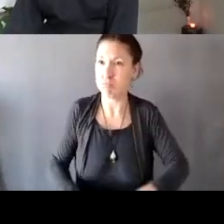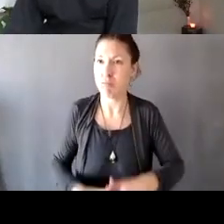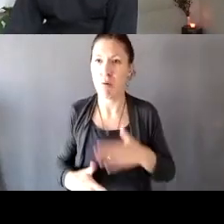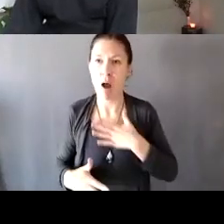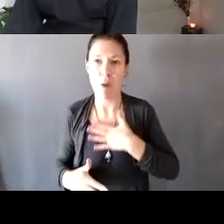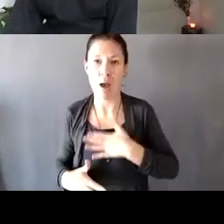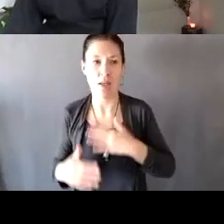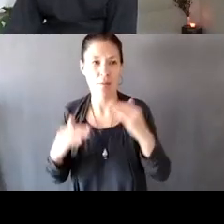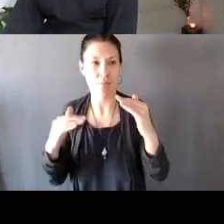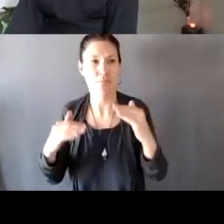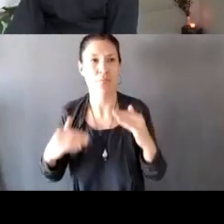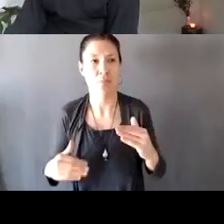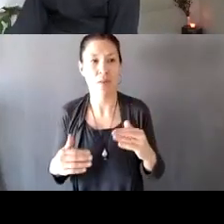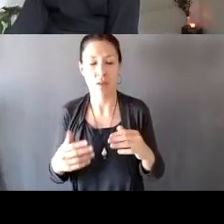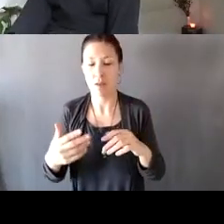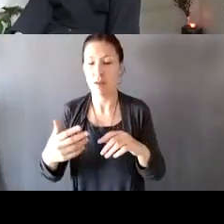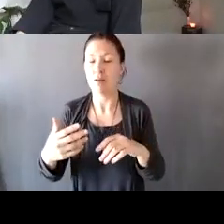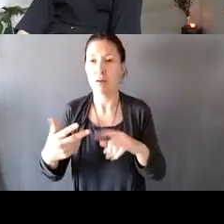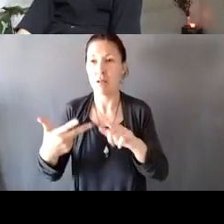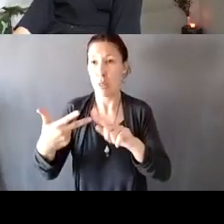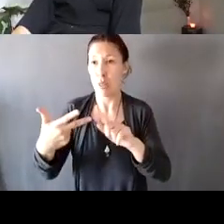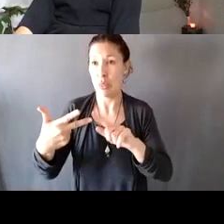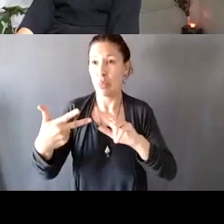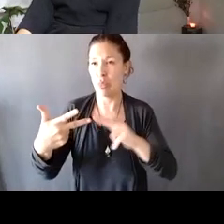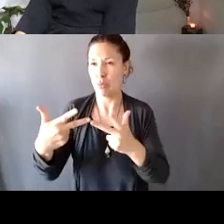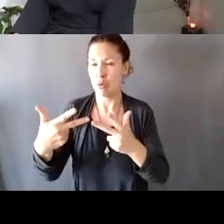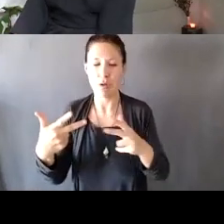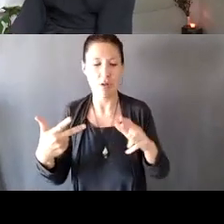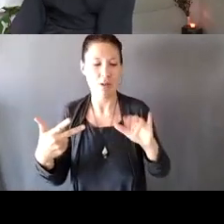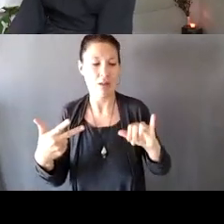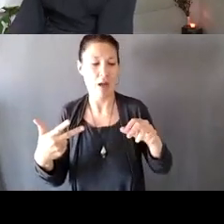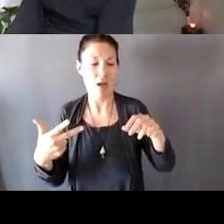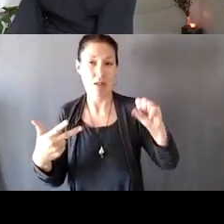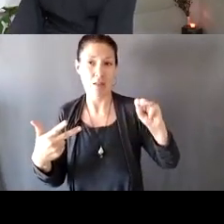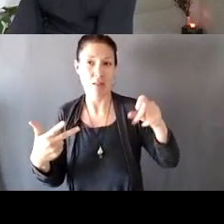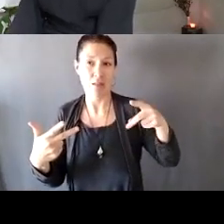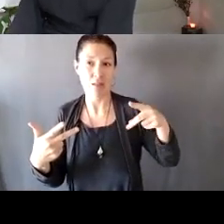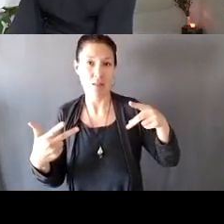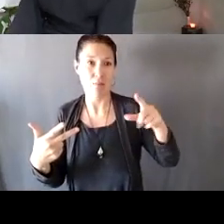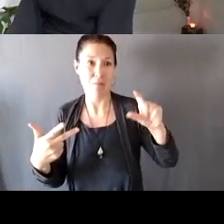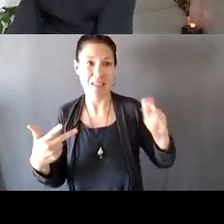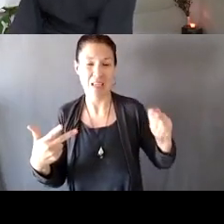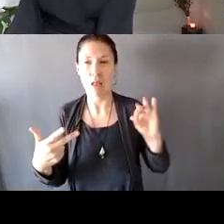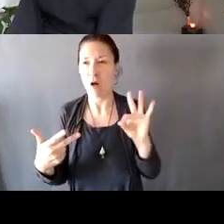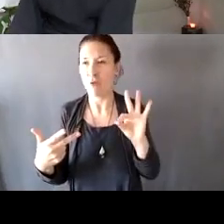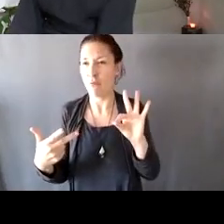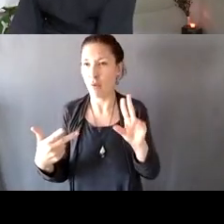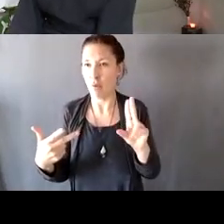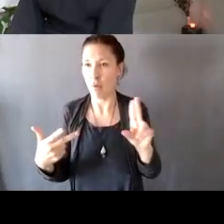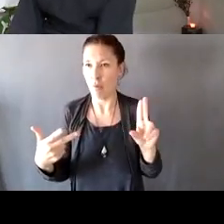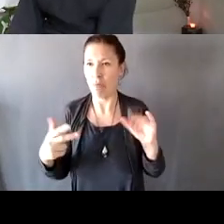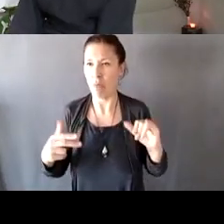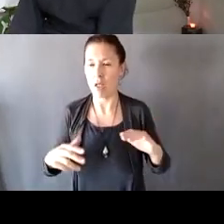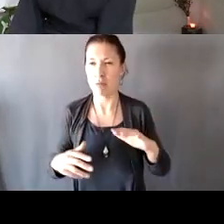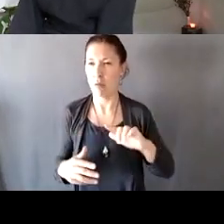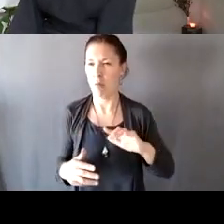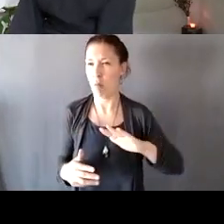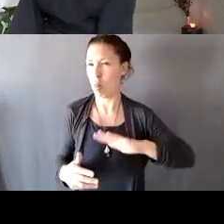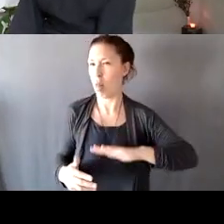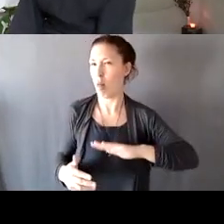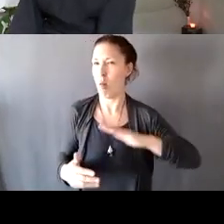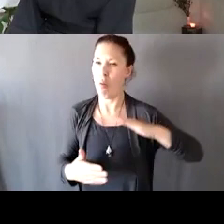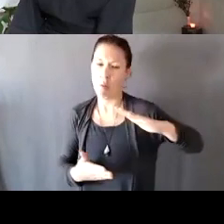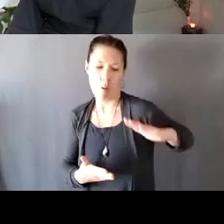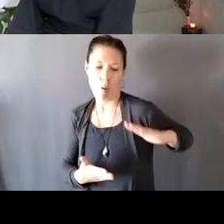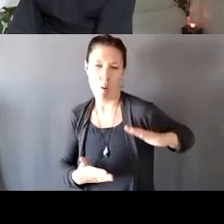The next one we have is for the spleen. The sound is fu. It's really low, so you'll hear it when we practice. But with